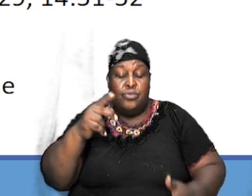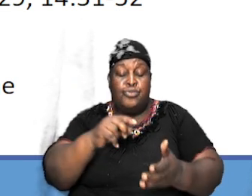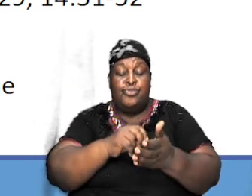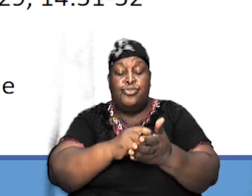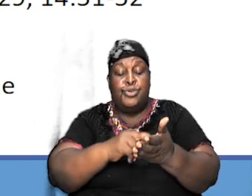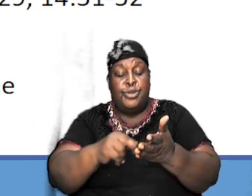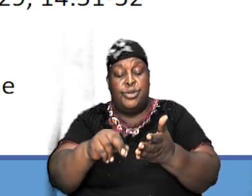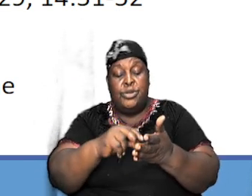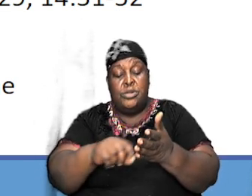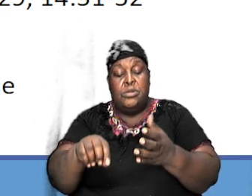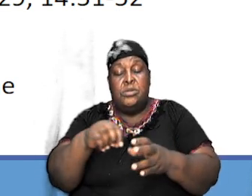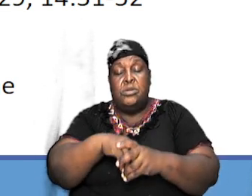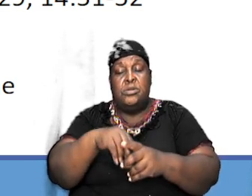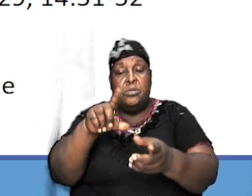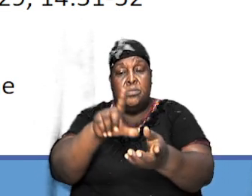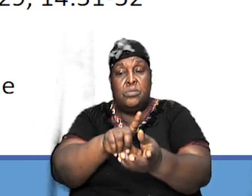Luke.